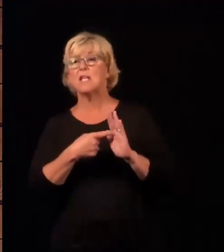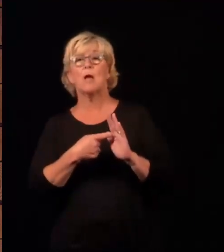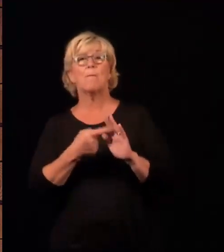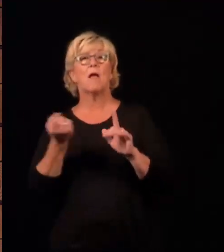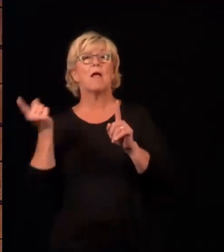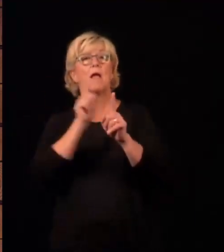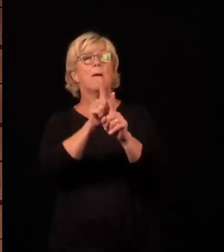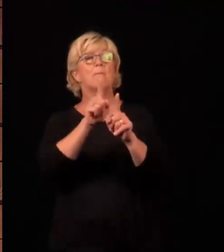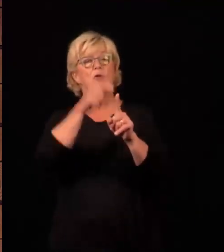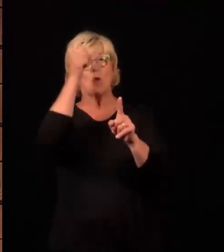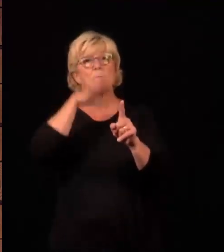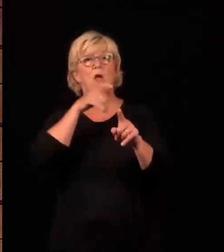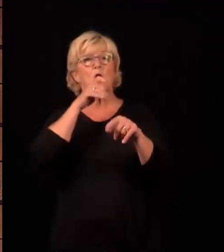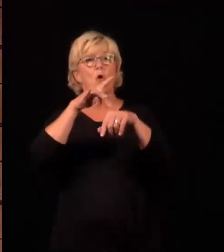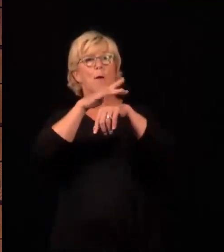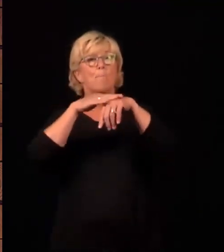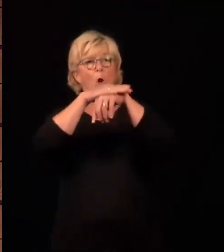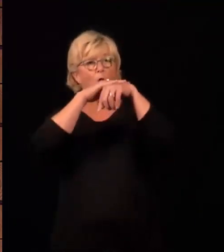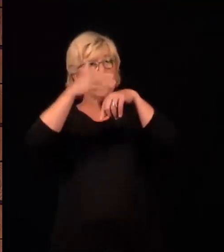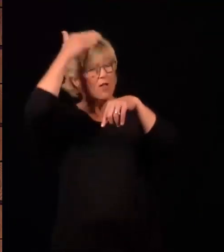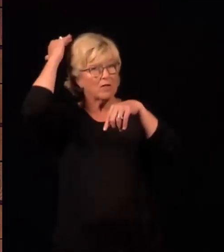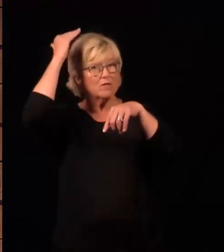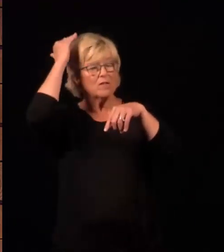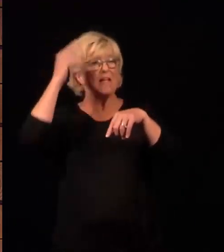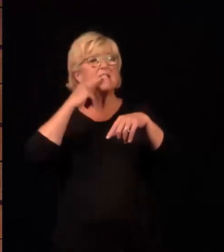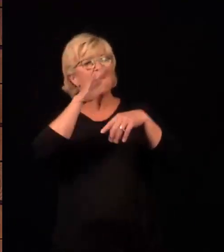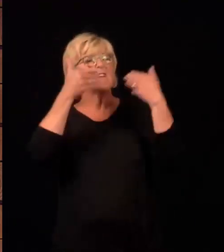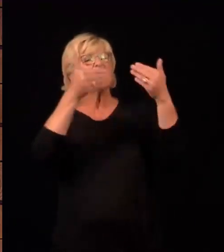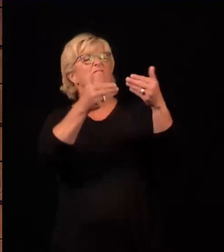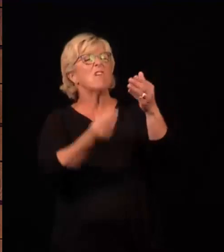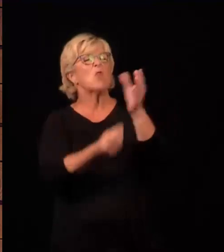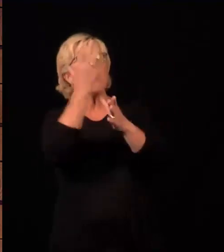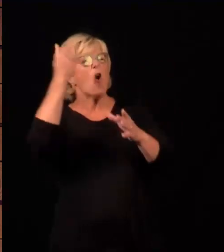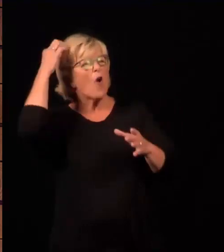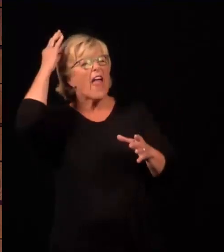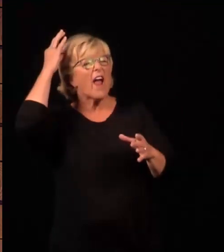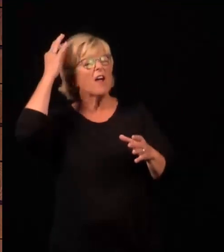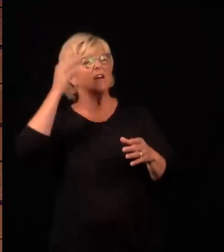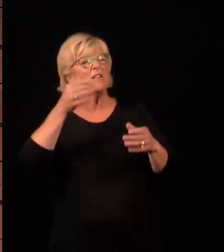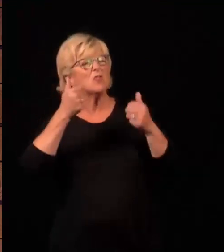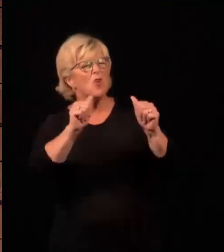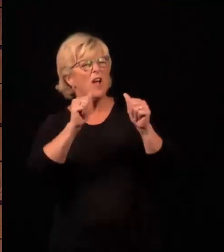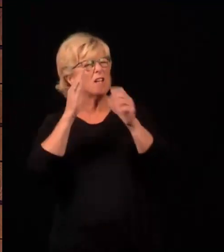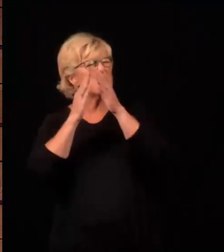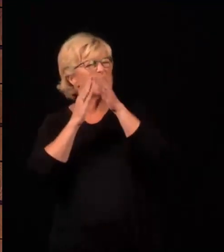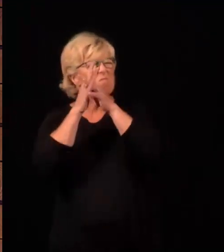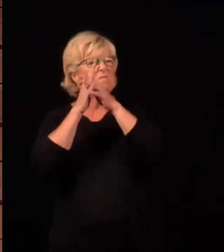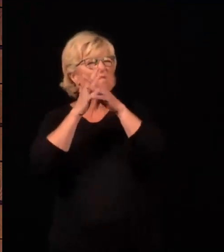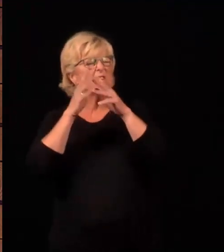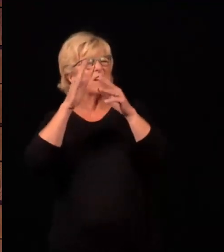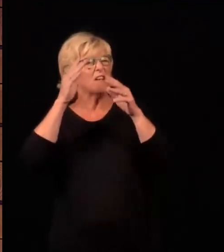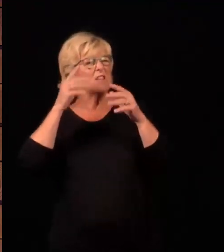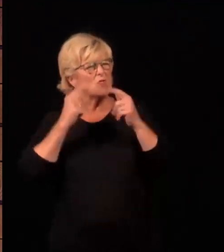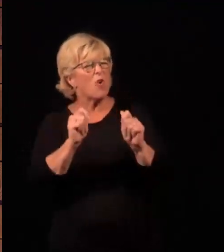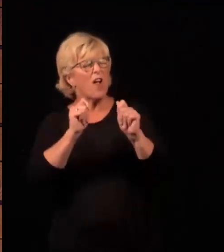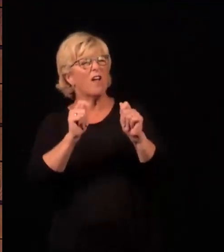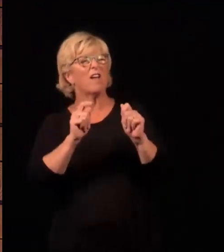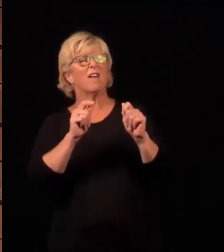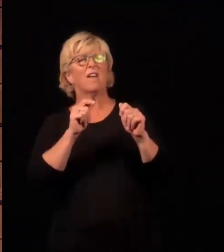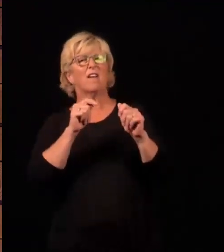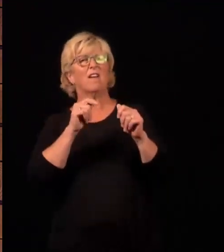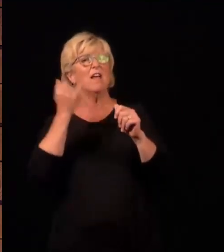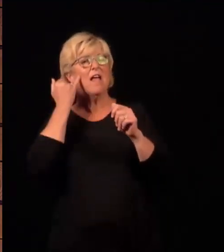a bald man and say, I want you to grow hair. Go ahead. Try. Push. Push hard, as